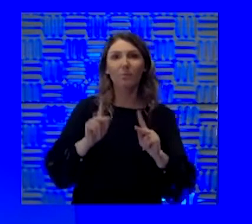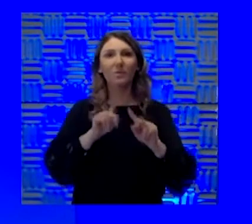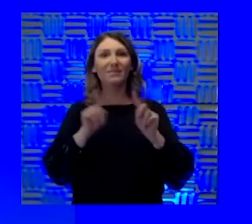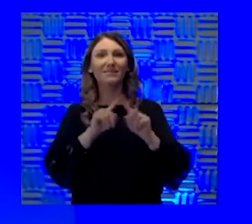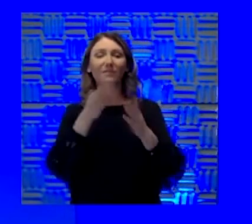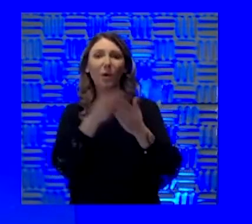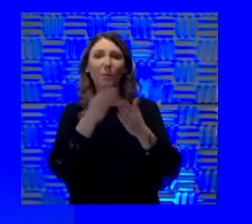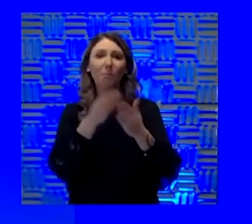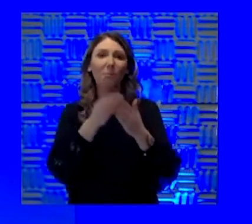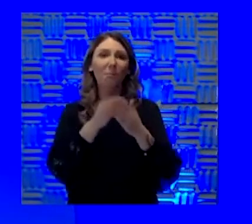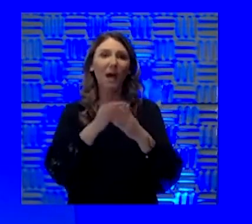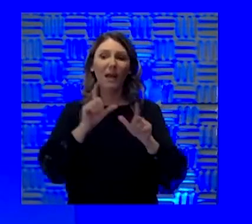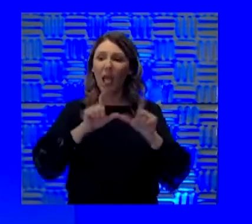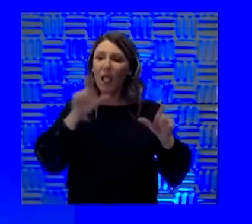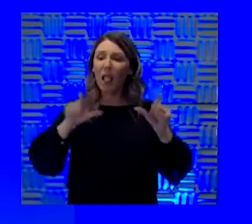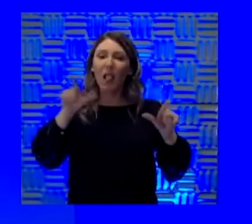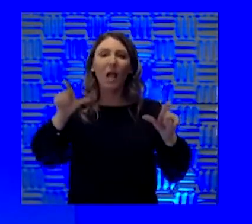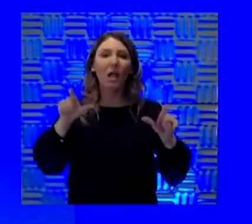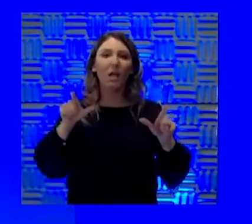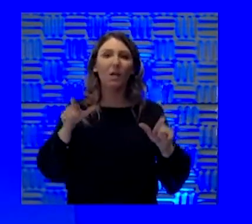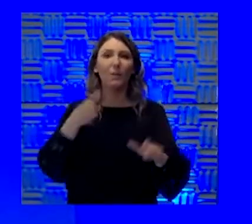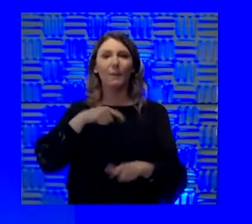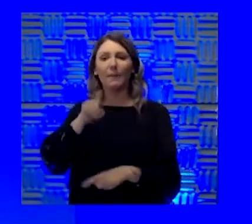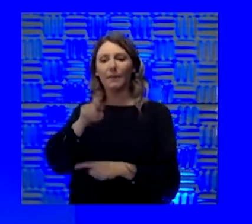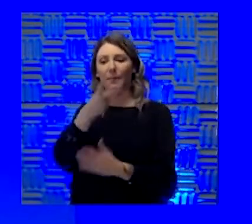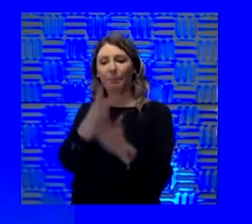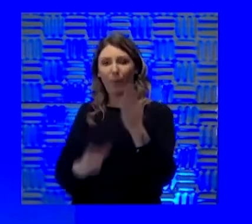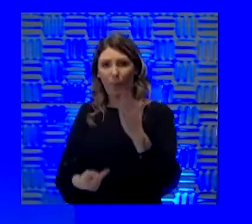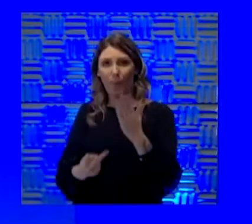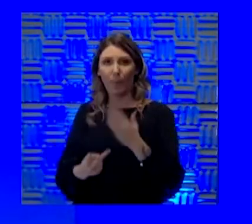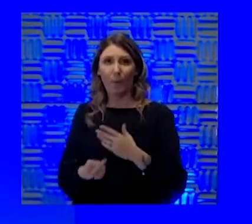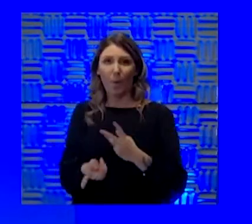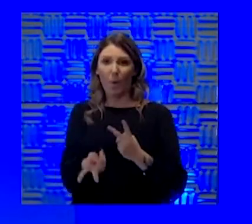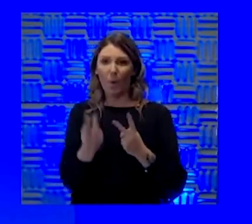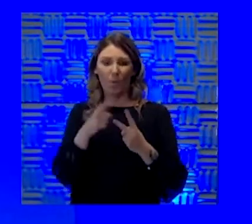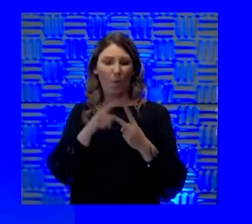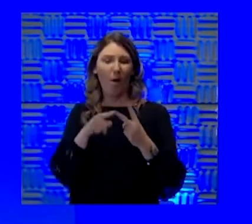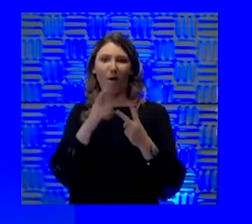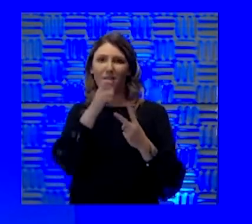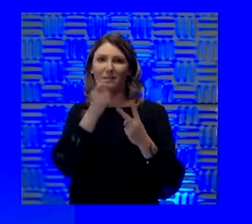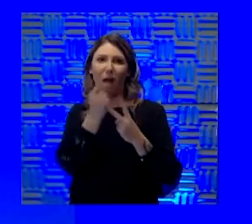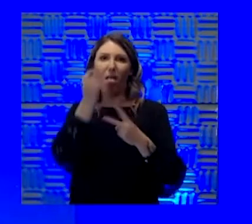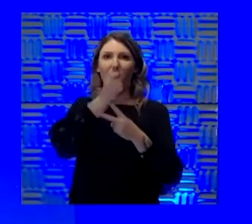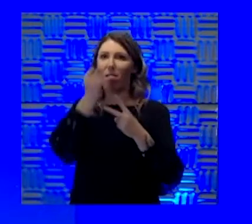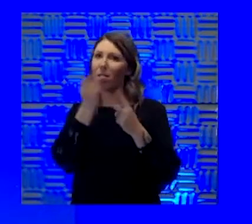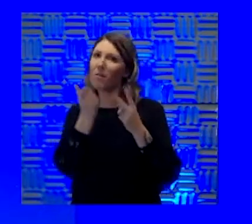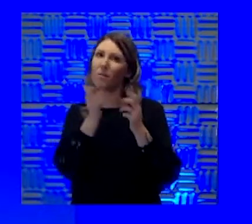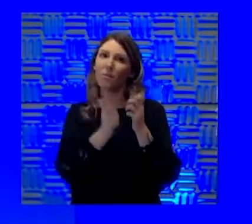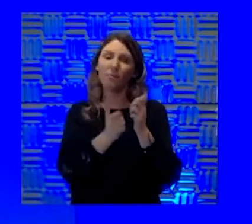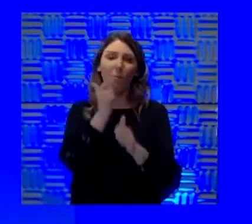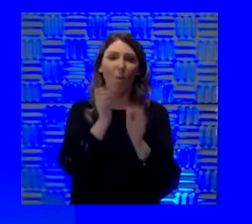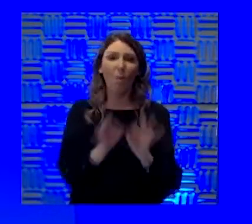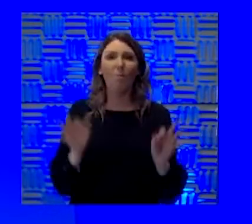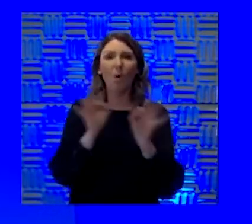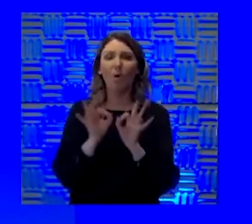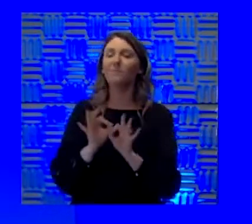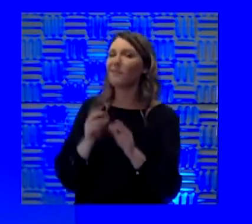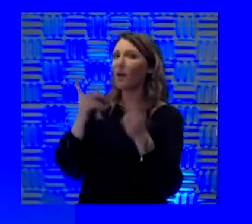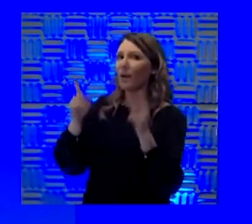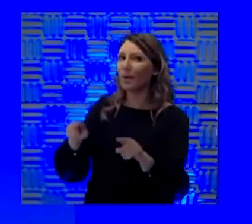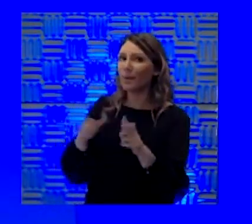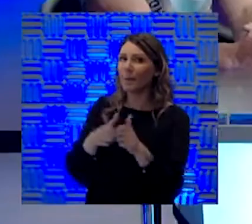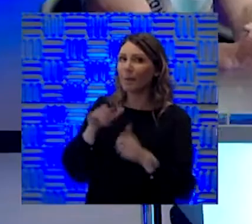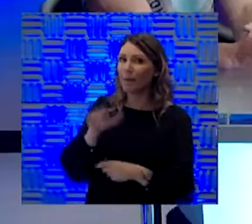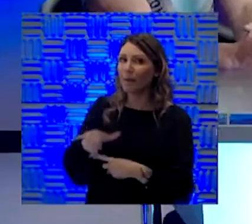going to each. I think we need to do both, and I don't think one is necessarily more important than the other. Yeah, and I would agree with that. And